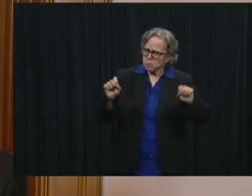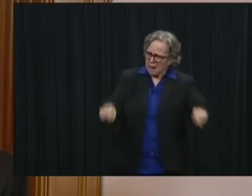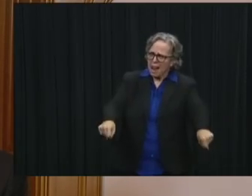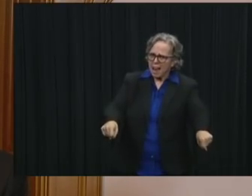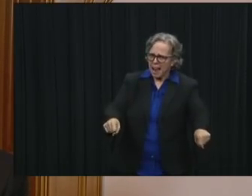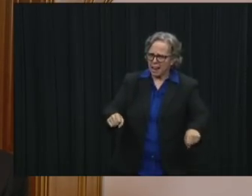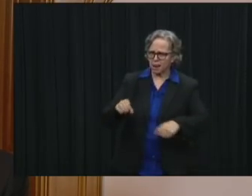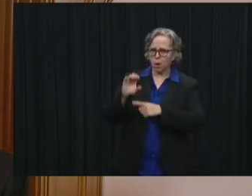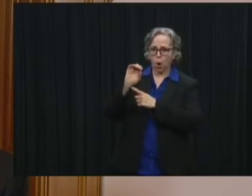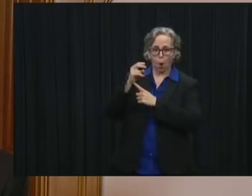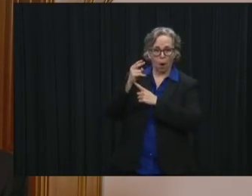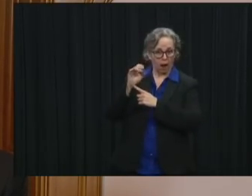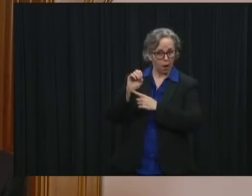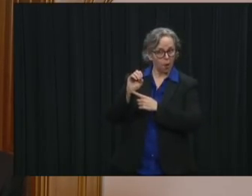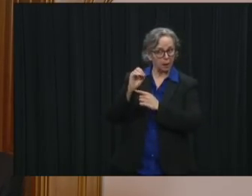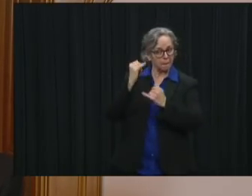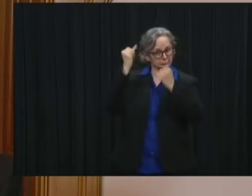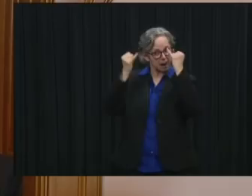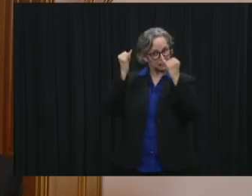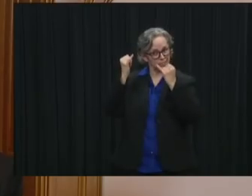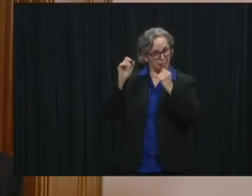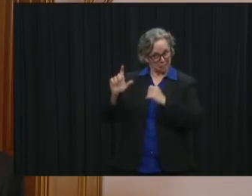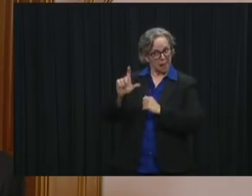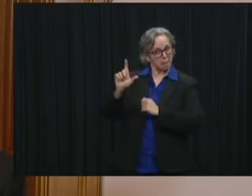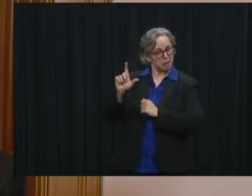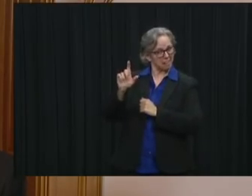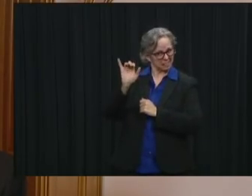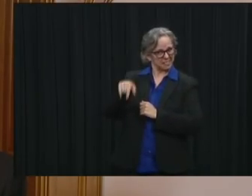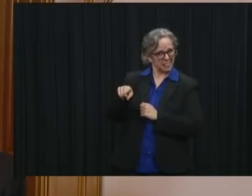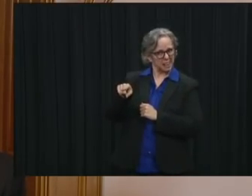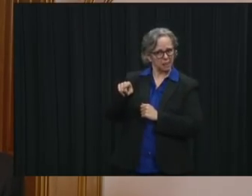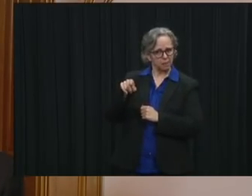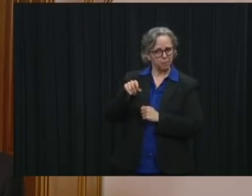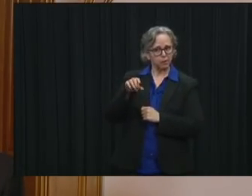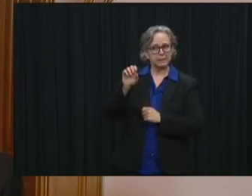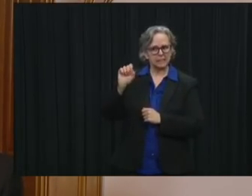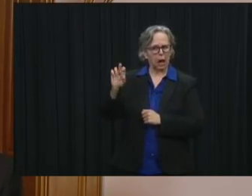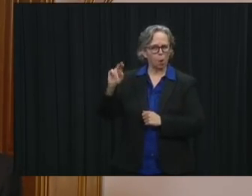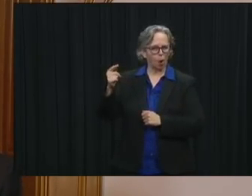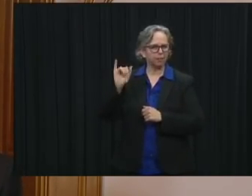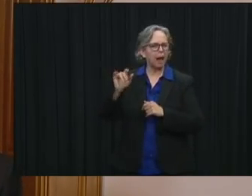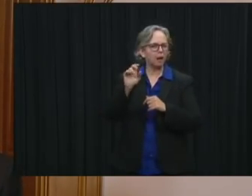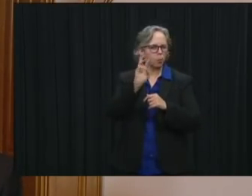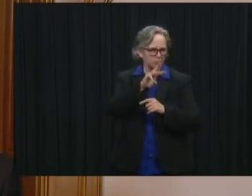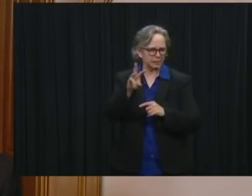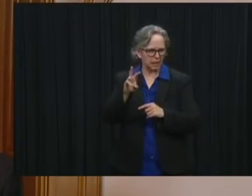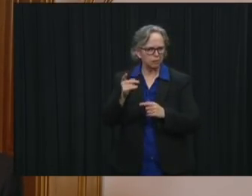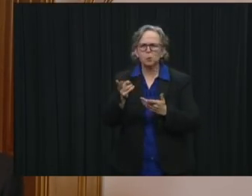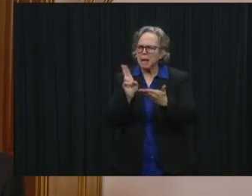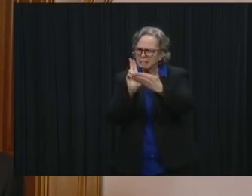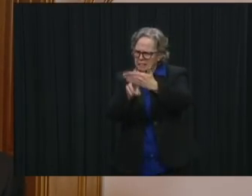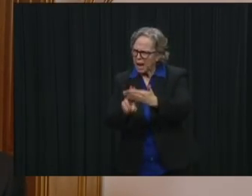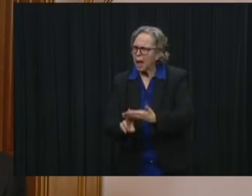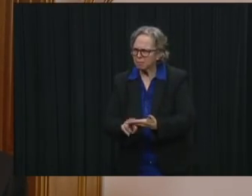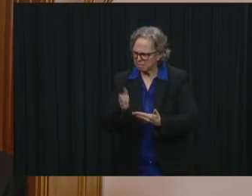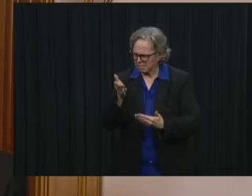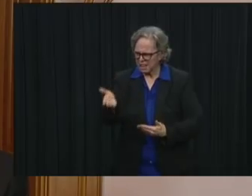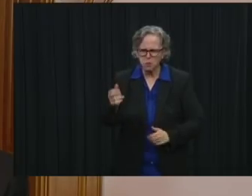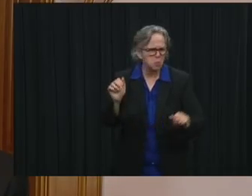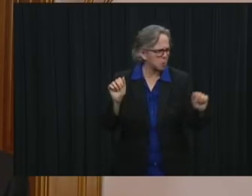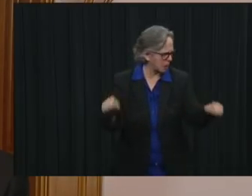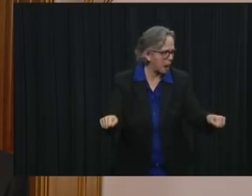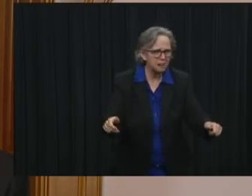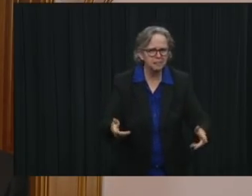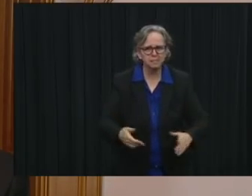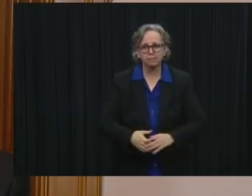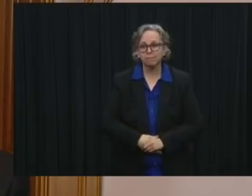ohioimaginationlibrary.org, sign up for the books. It's available almost everywhere in Ohio. This is a book in the mail every